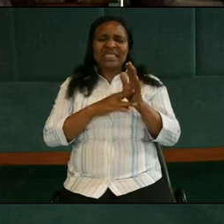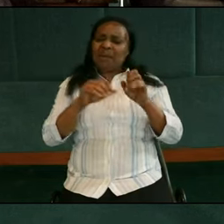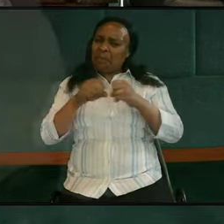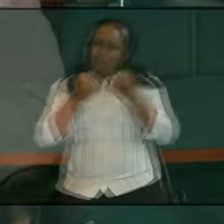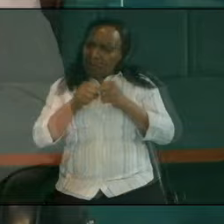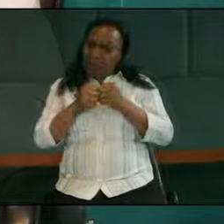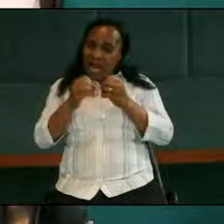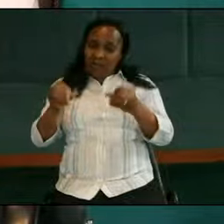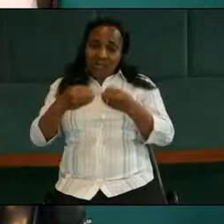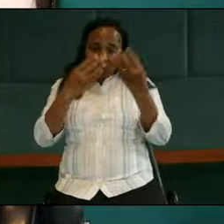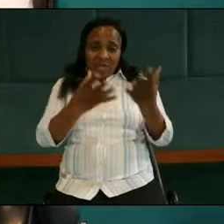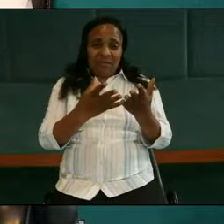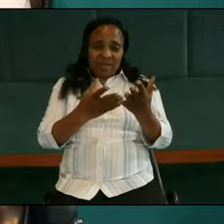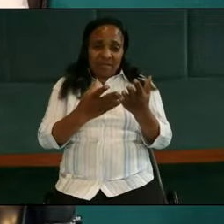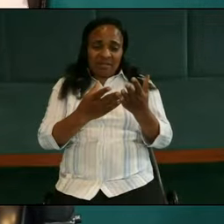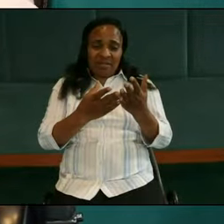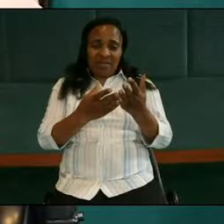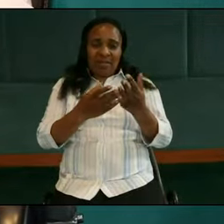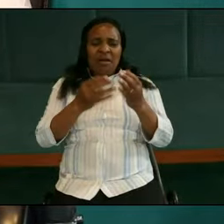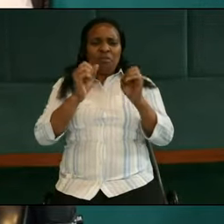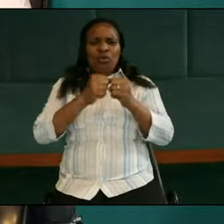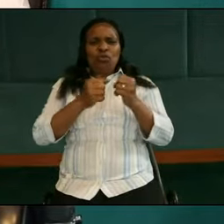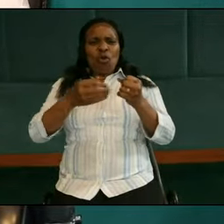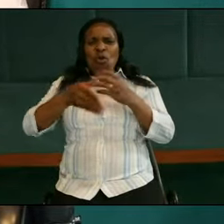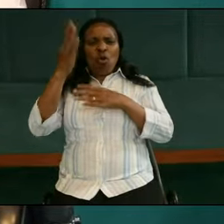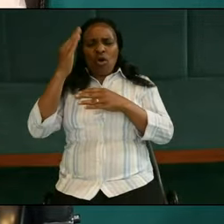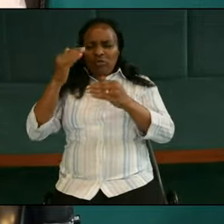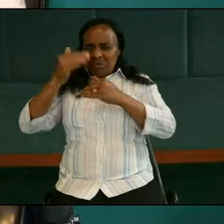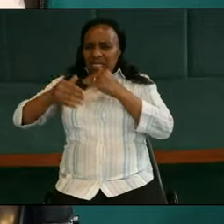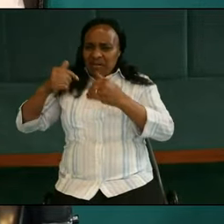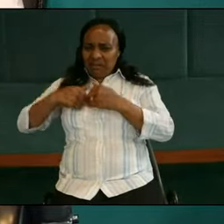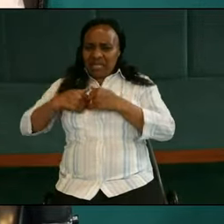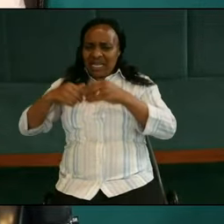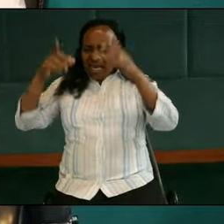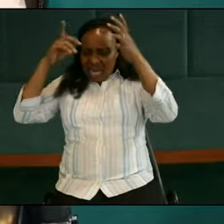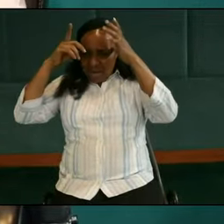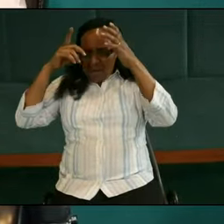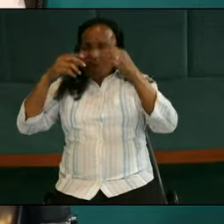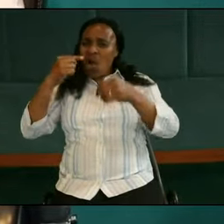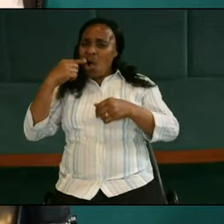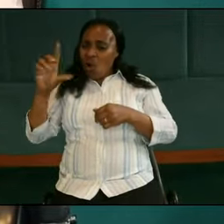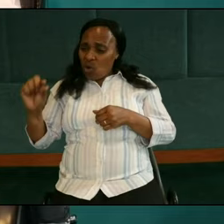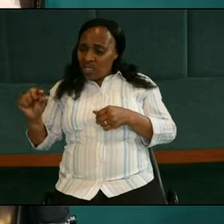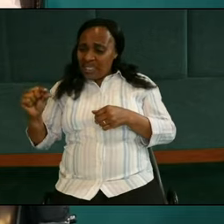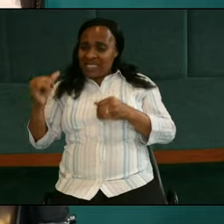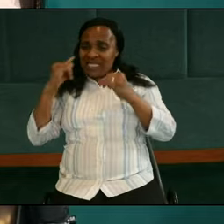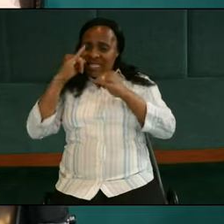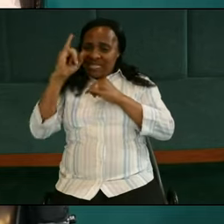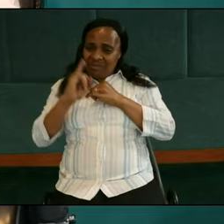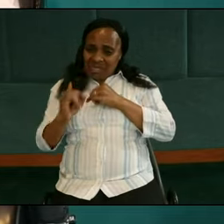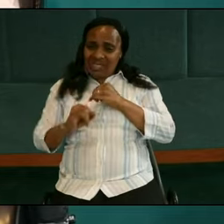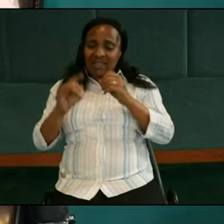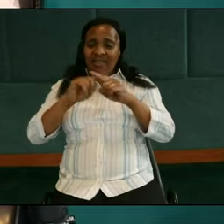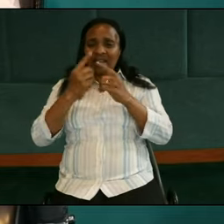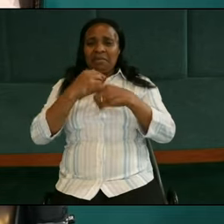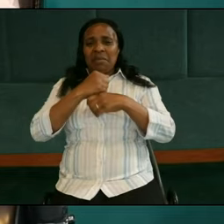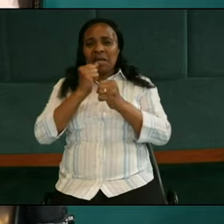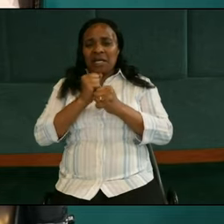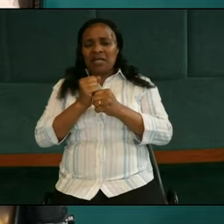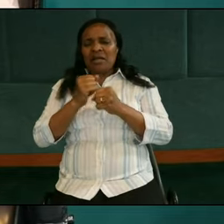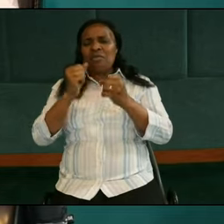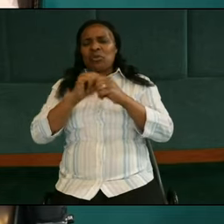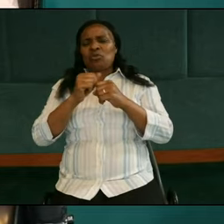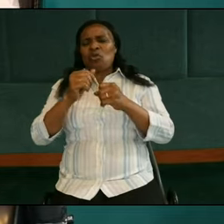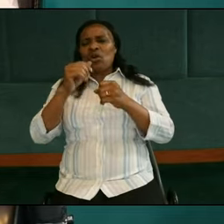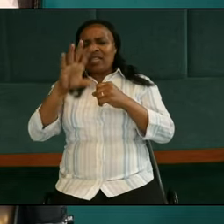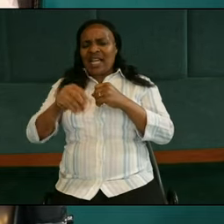right after they were given. You know, you shall have no other God beside me, the calf. You shall make no golden image. I mean, it's right there. You do not take the name of the Lord in vain.